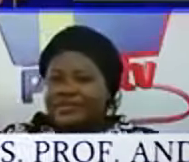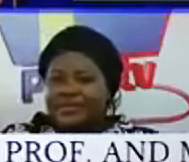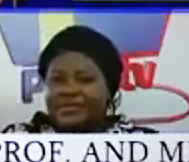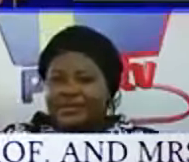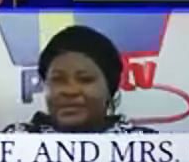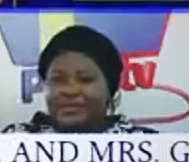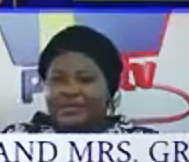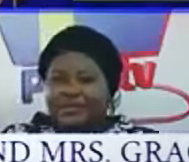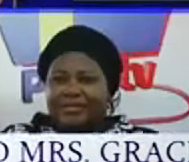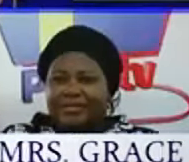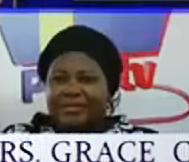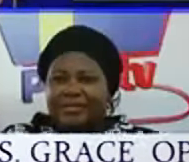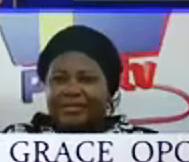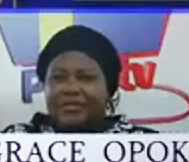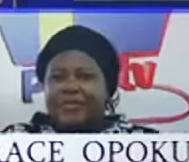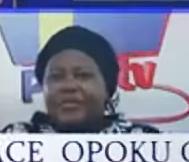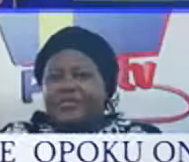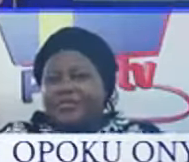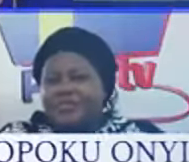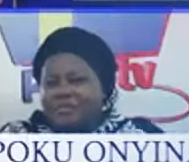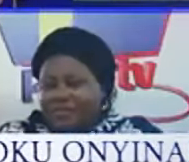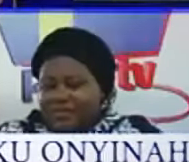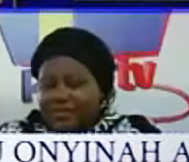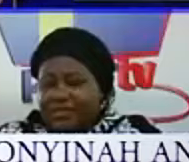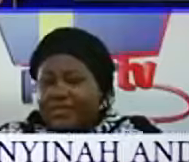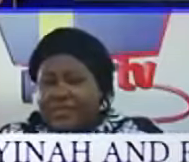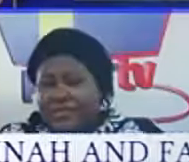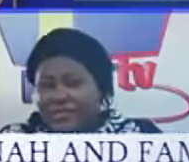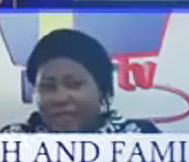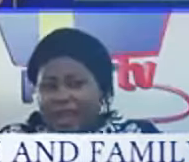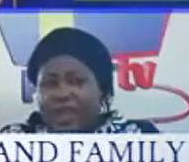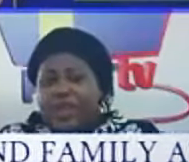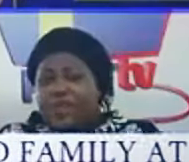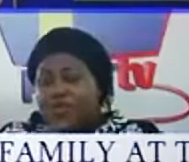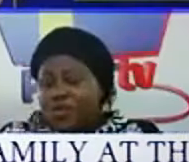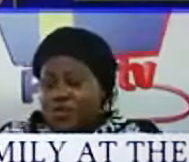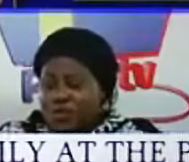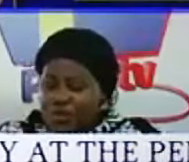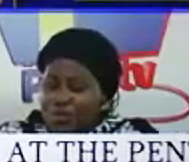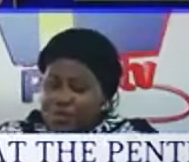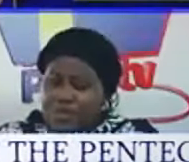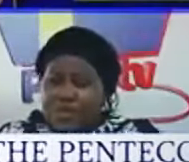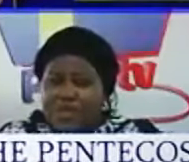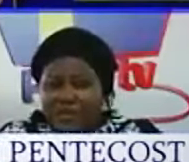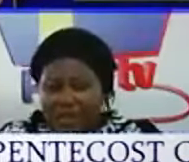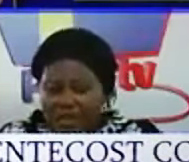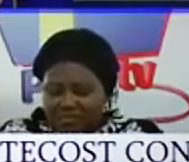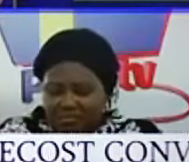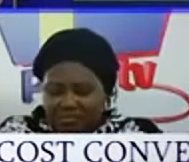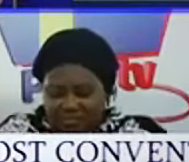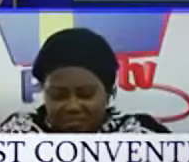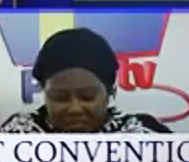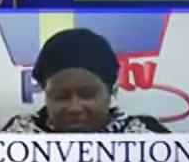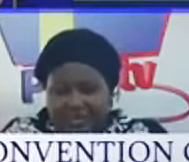and there are cooks, chef, cook. They bring him the food.